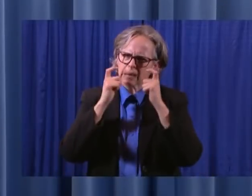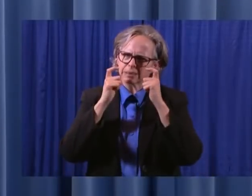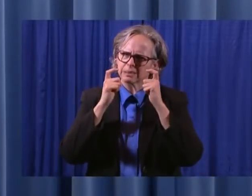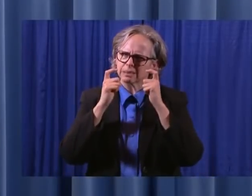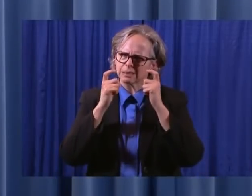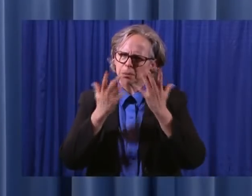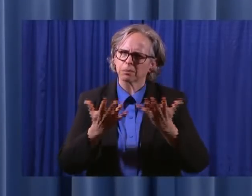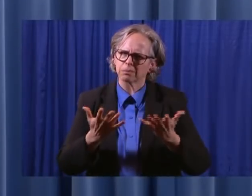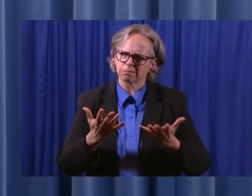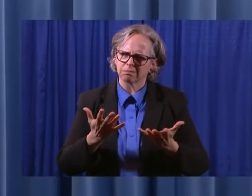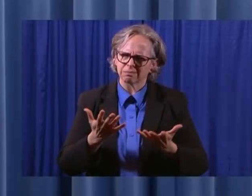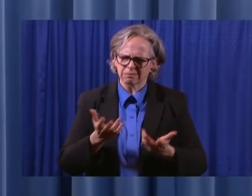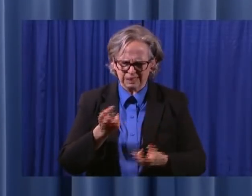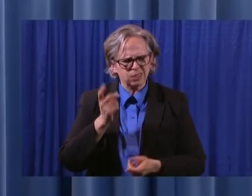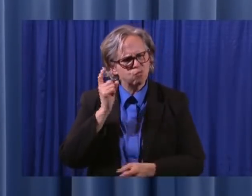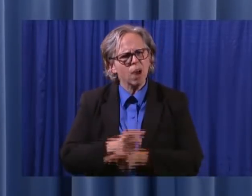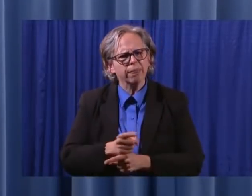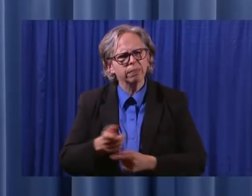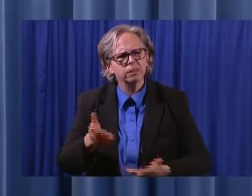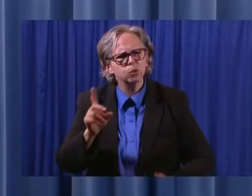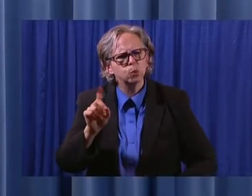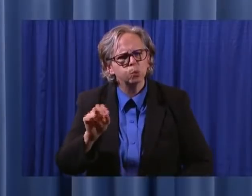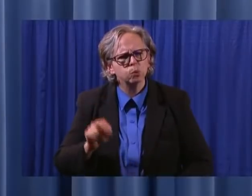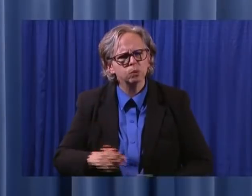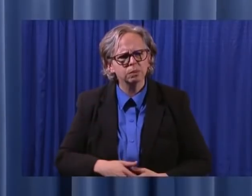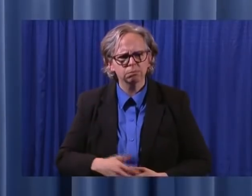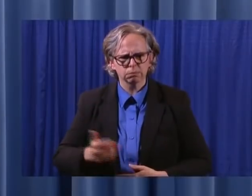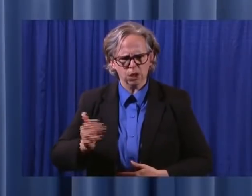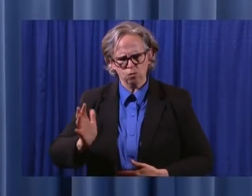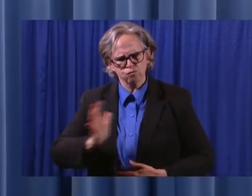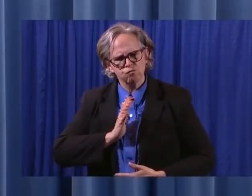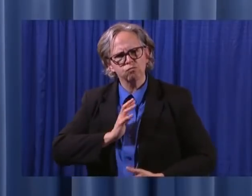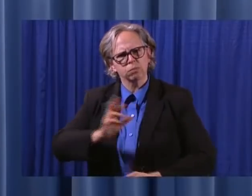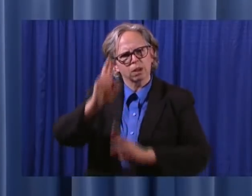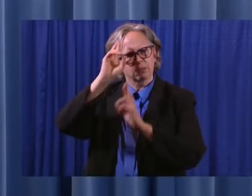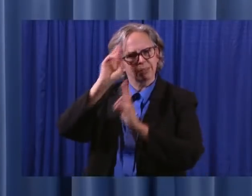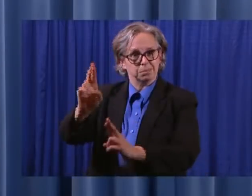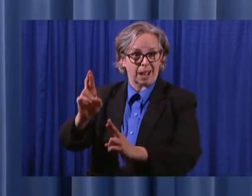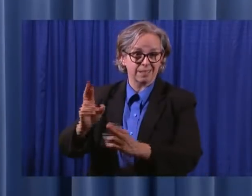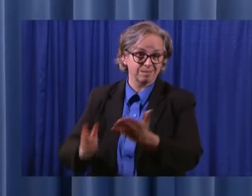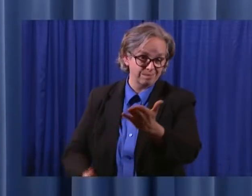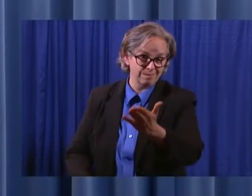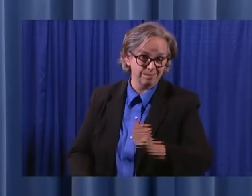to do, and it's the courteous thing to do. Thank you, Governor.